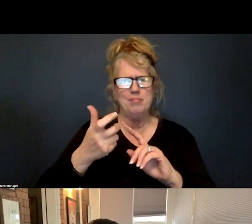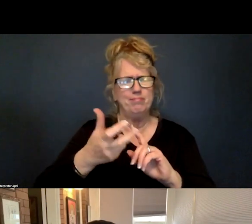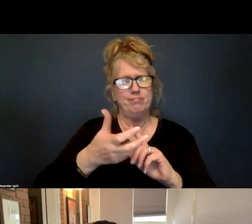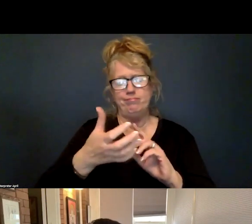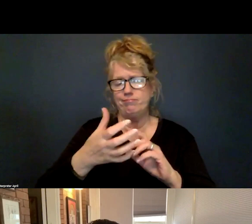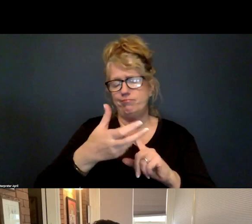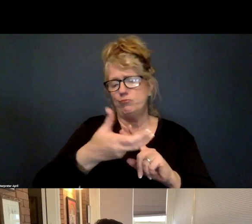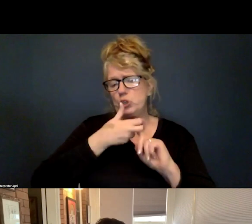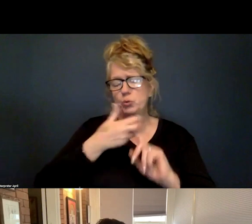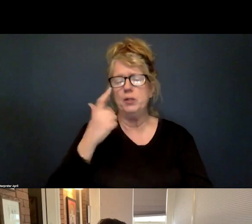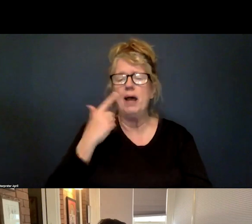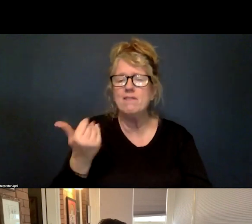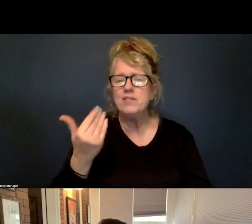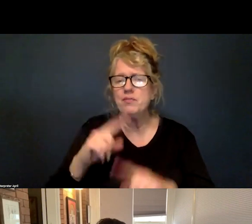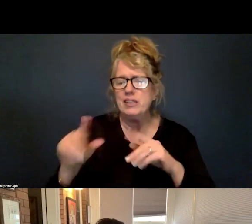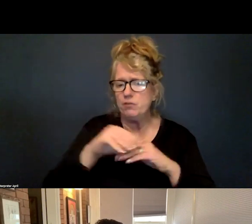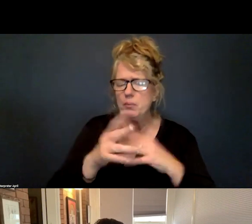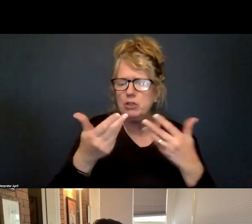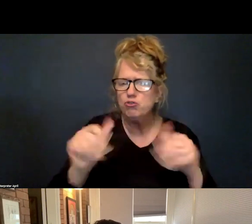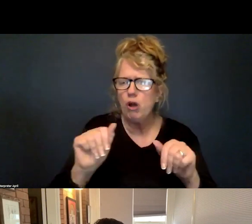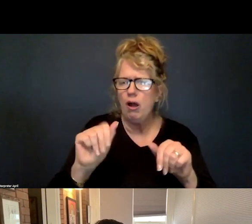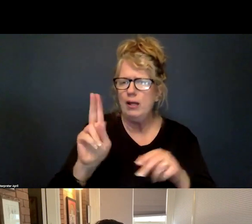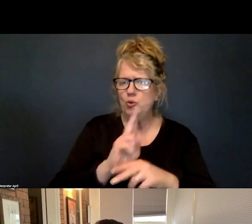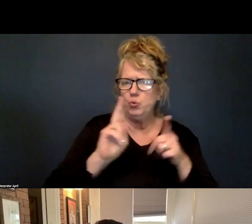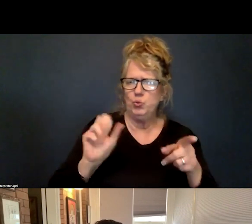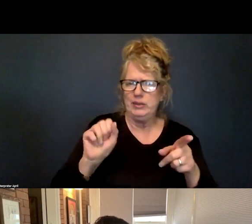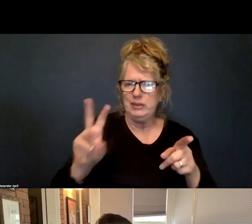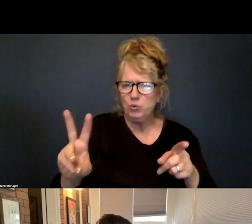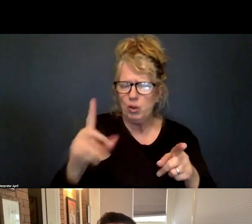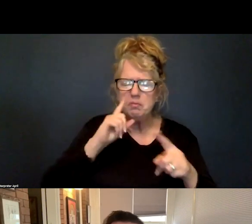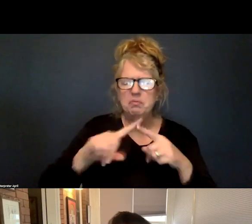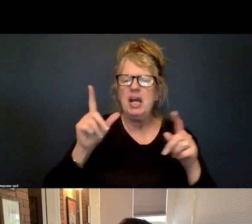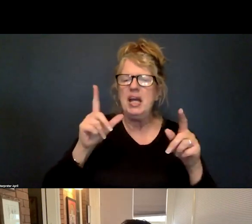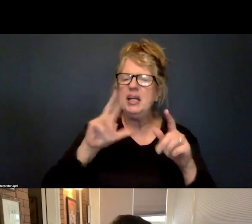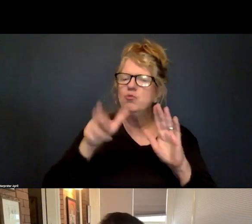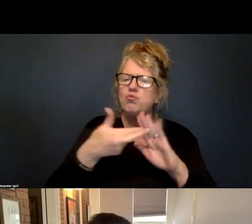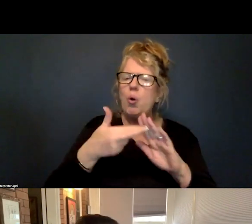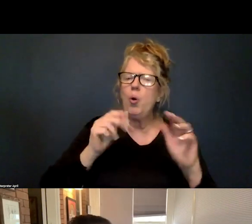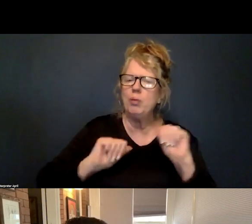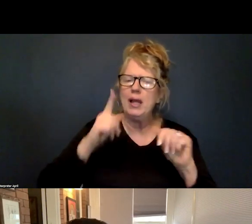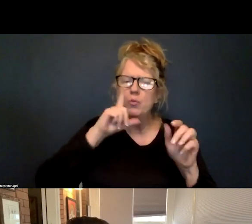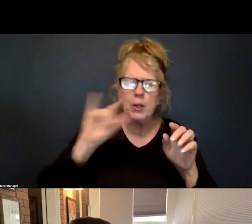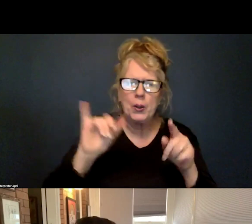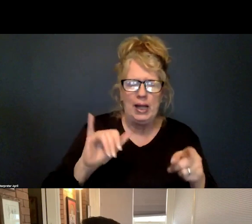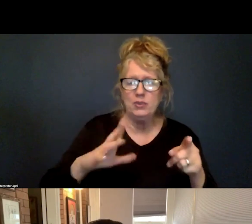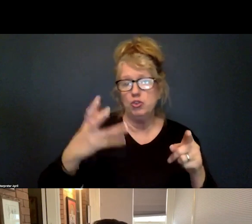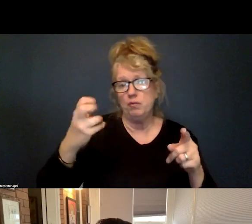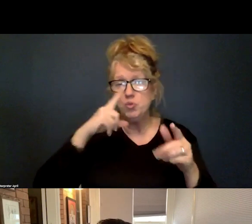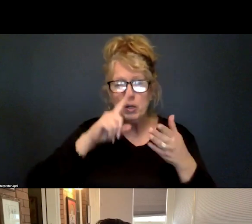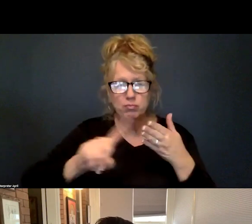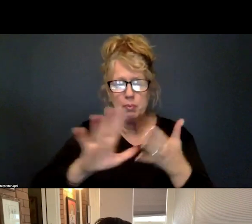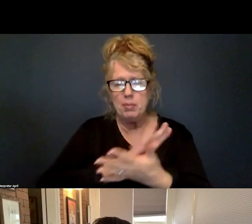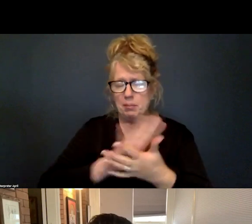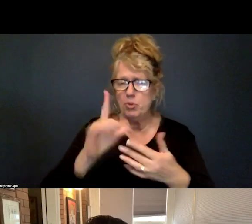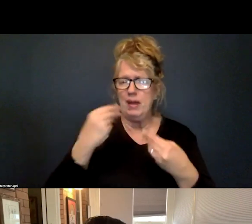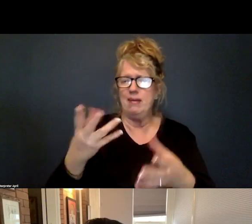then they asked them to try this software out in a role play scenario. So this is kind of what it looks like. And if you want to look into the paper that I gave a